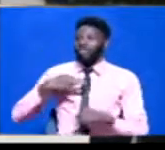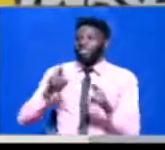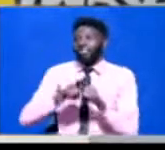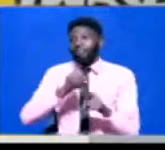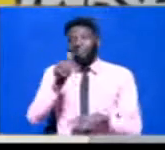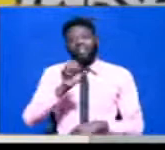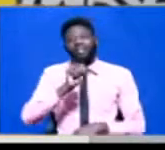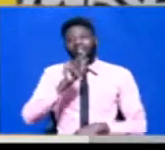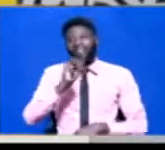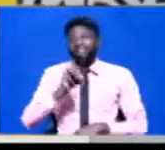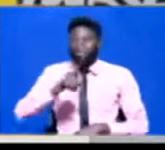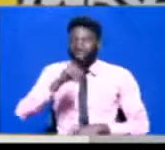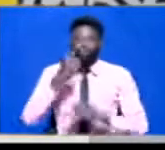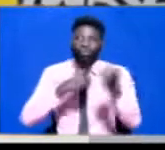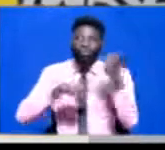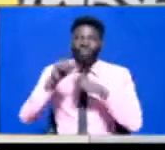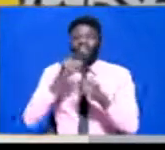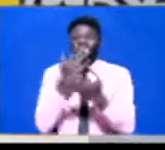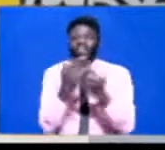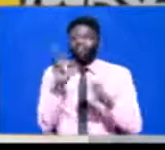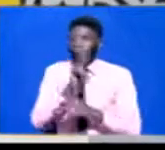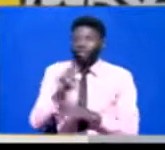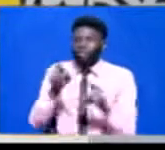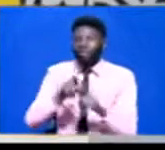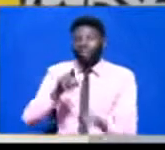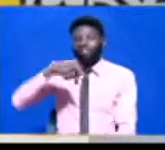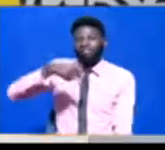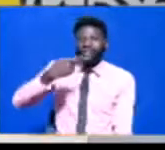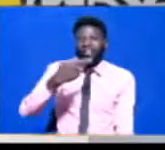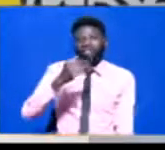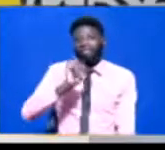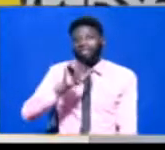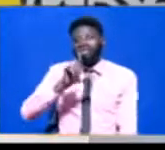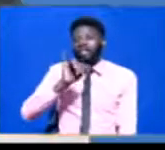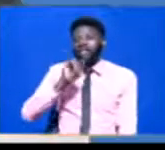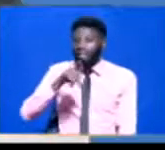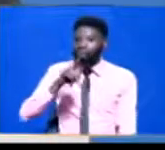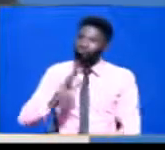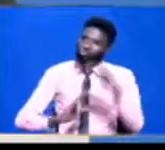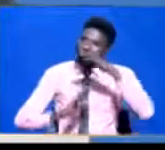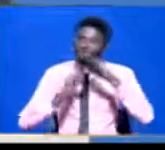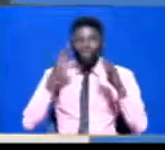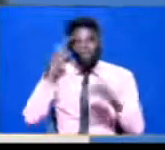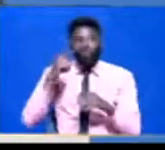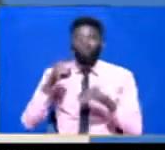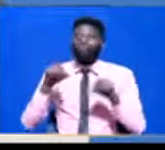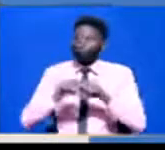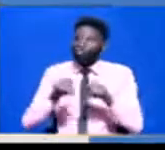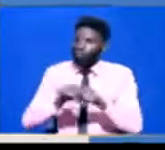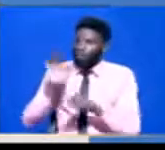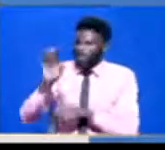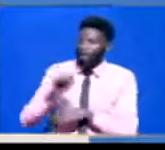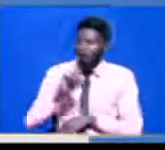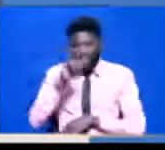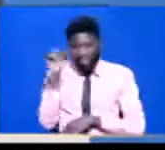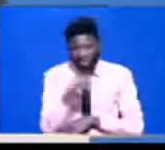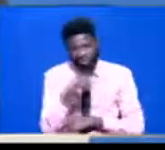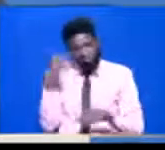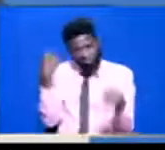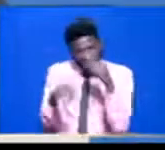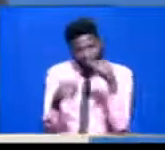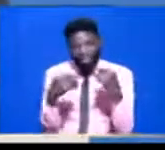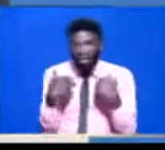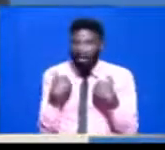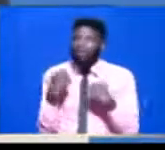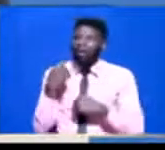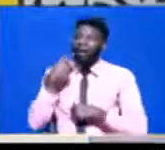accessories category. Phillip took home the top prize for the travel footwear category. The 1 month long competition, which saw over 100 top and upcoming